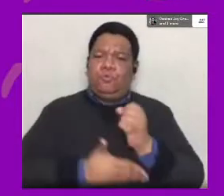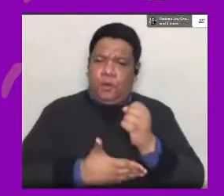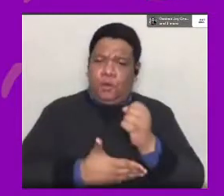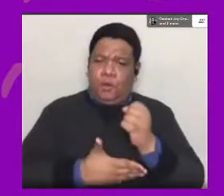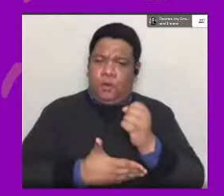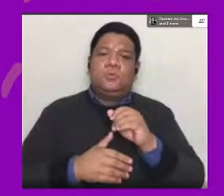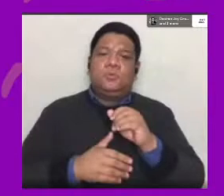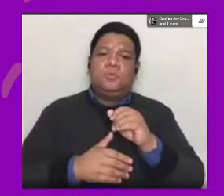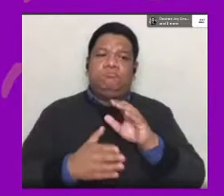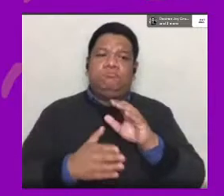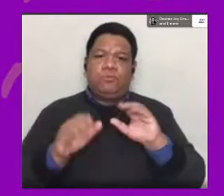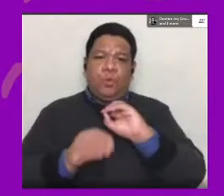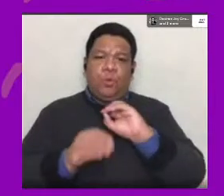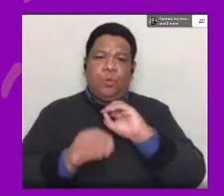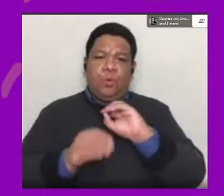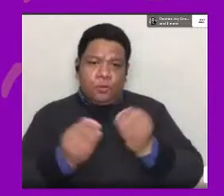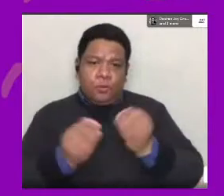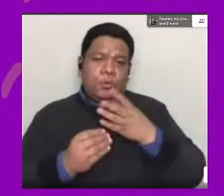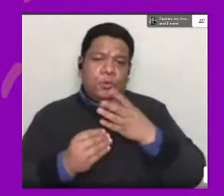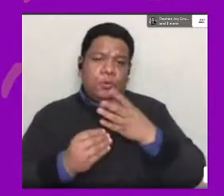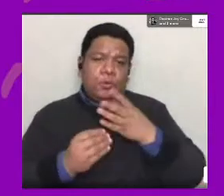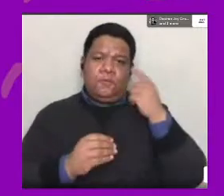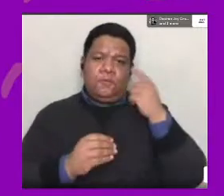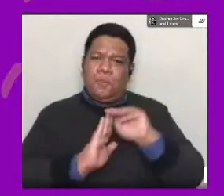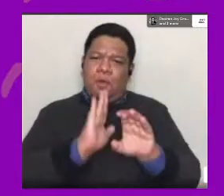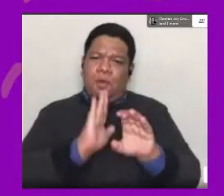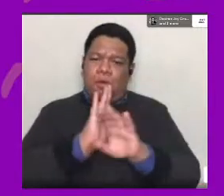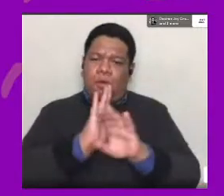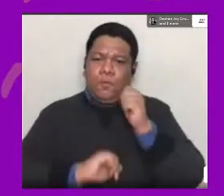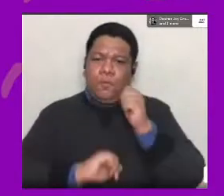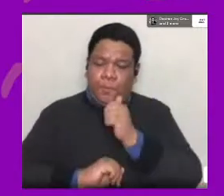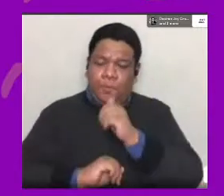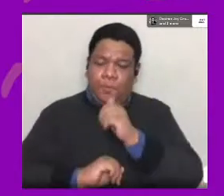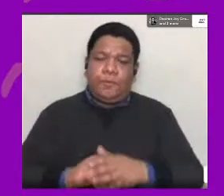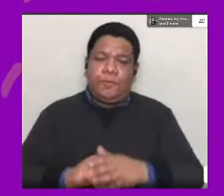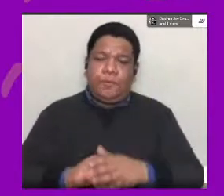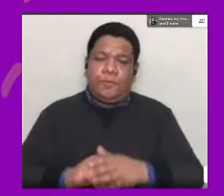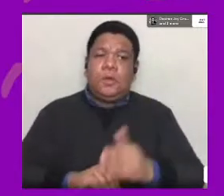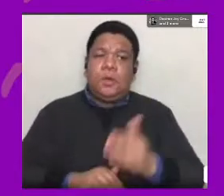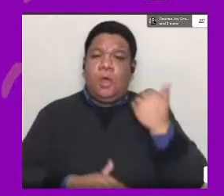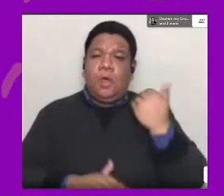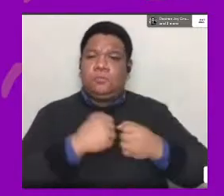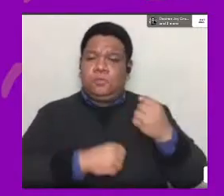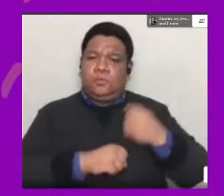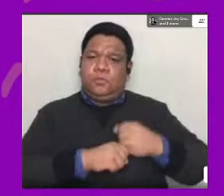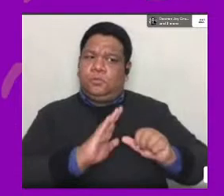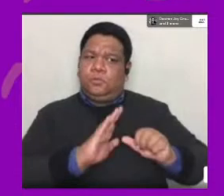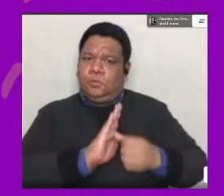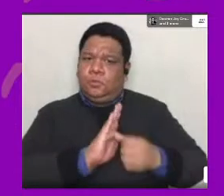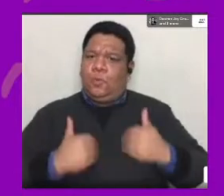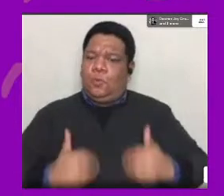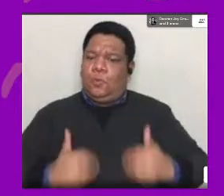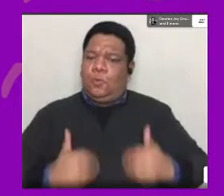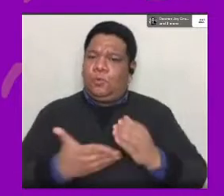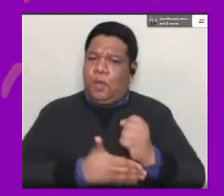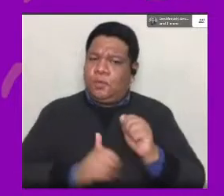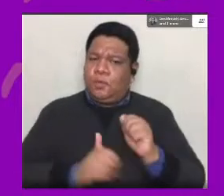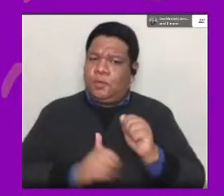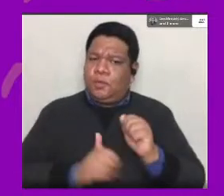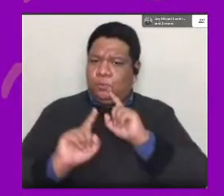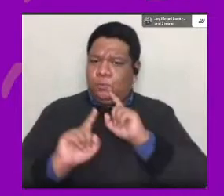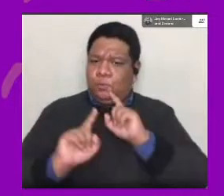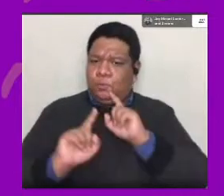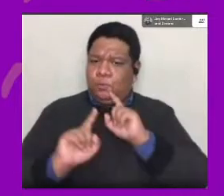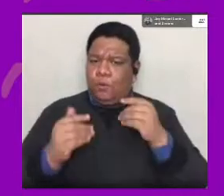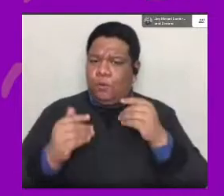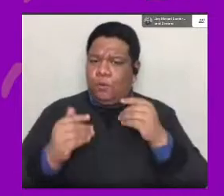of Women. The past year highlighted the importance of human rights in the COVID-19 response and the crucial